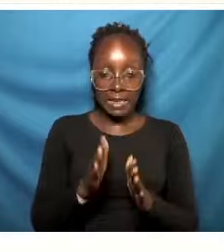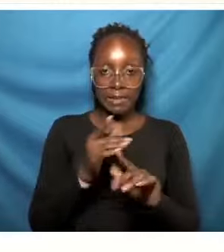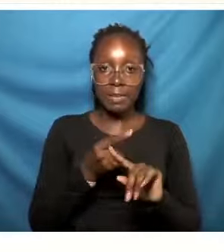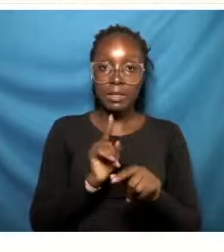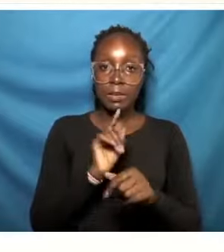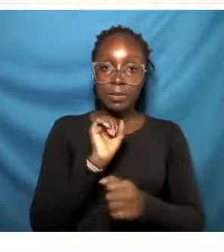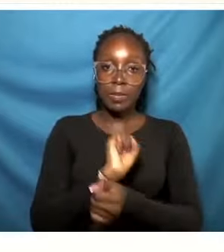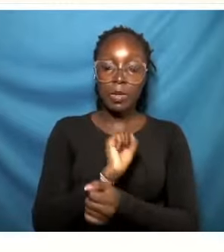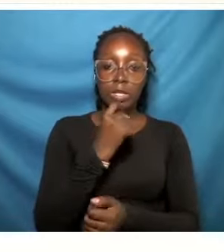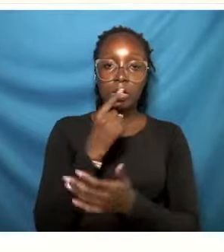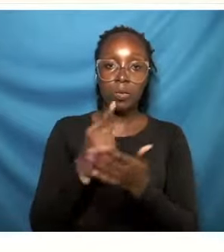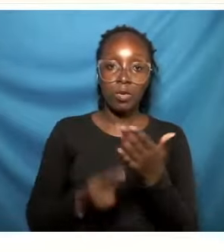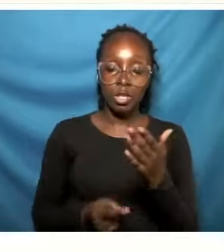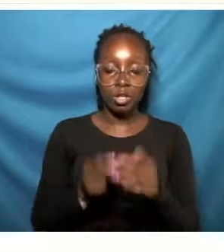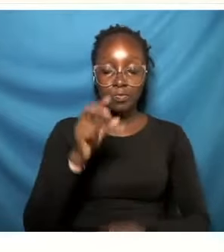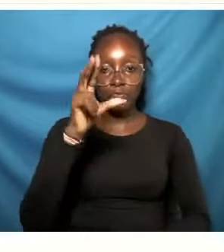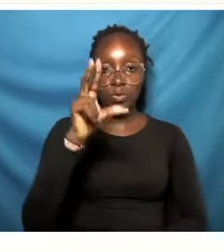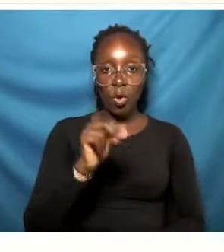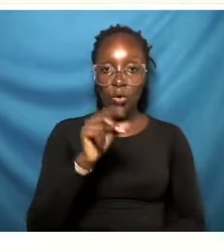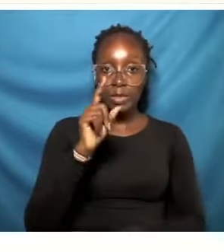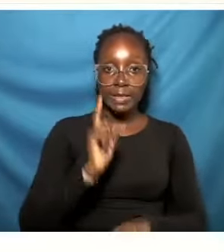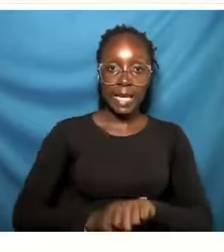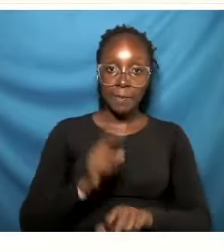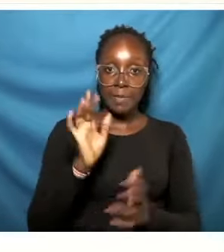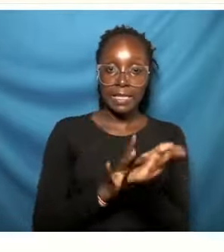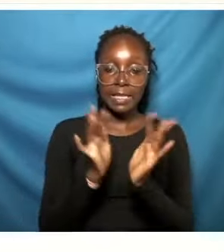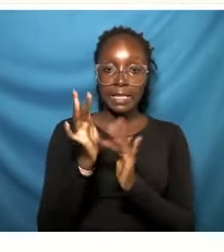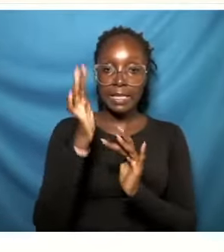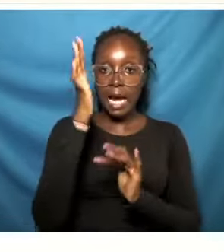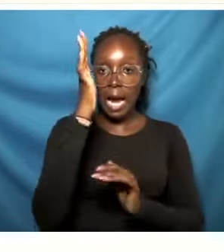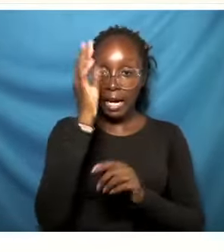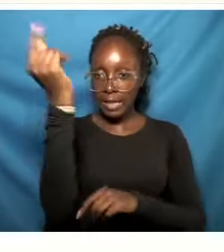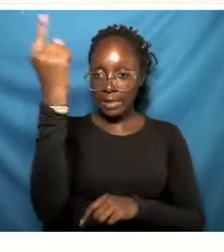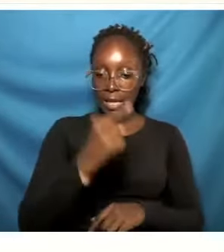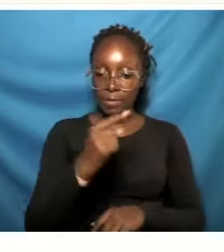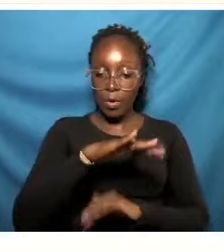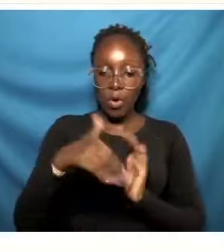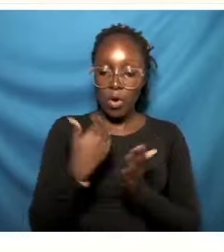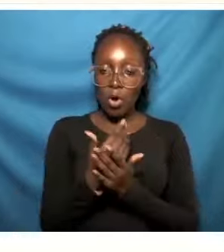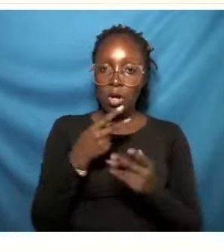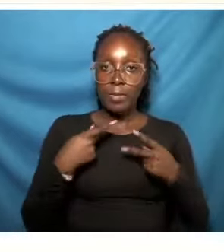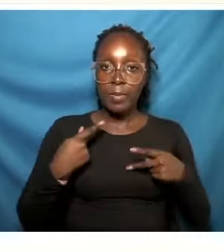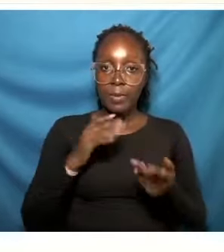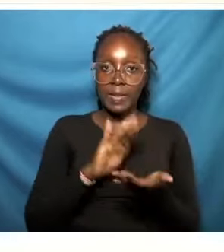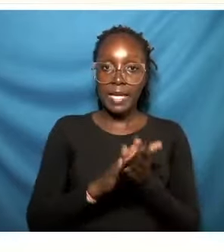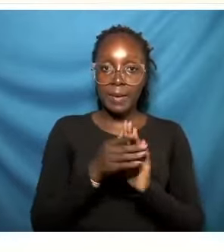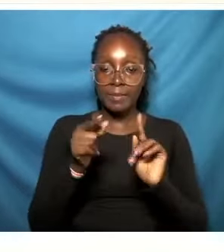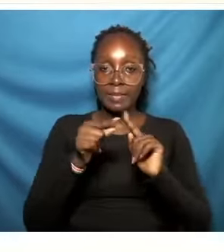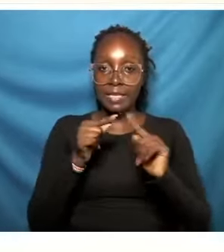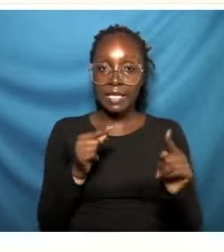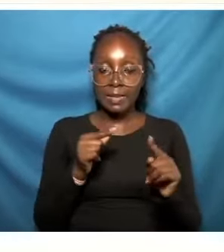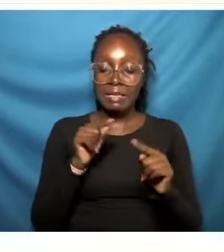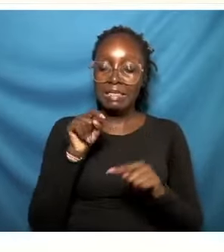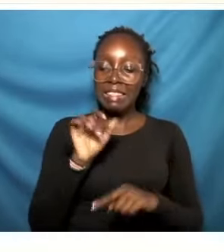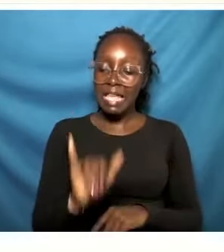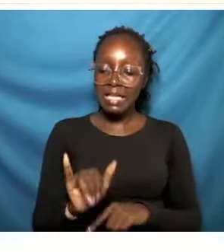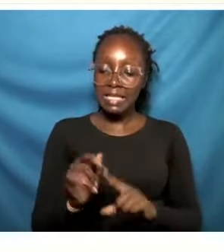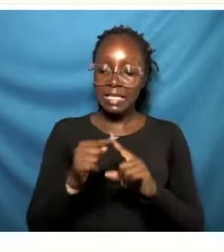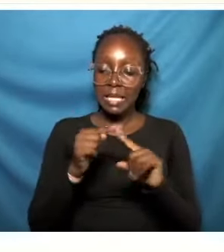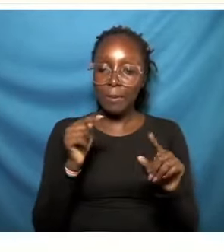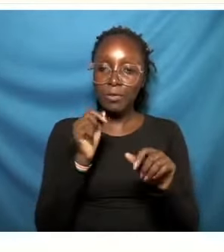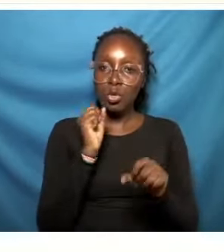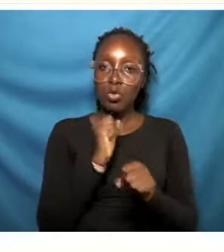then all of us were circumcised. And a circumcision, he refers to here, is not the one done by